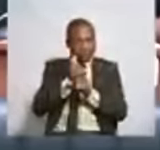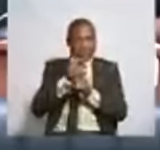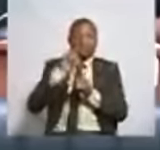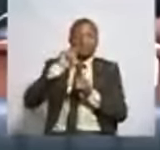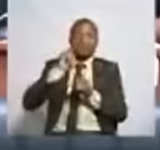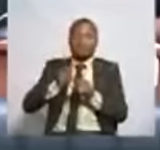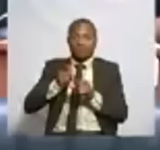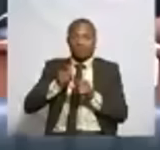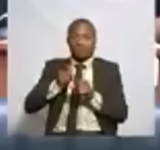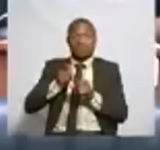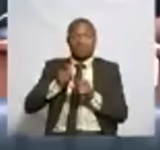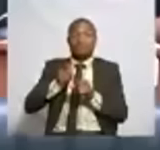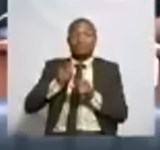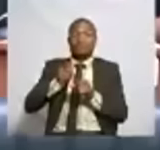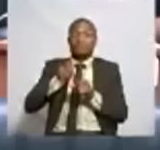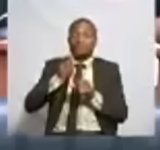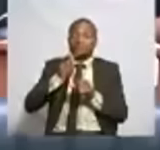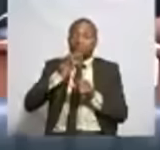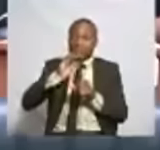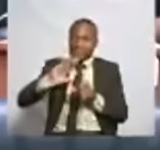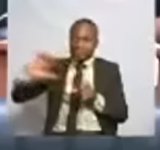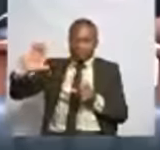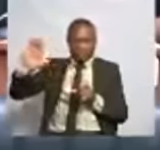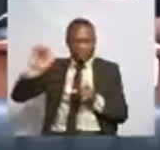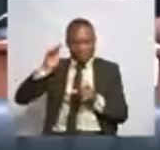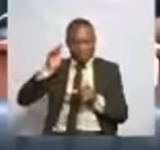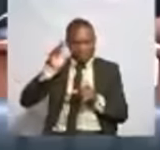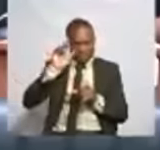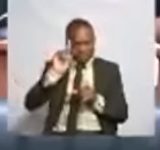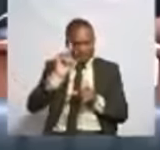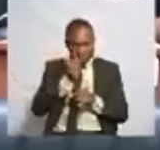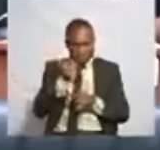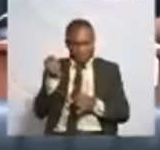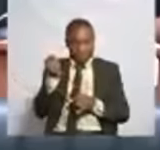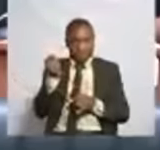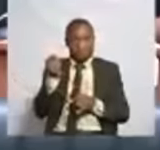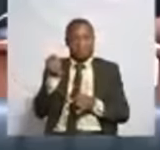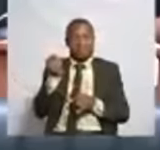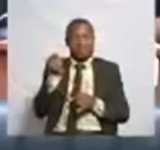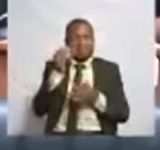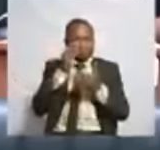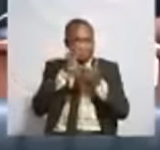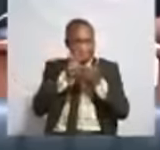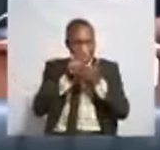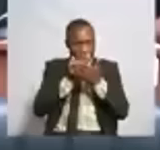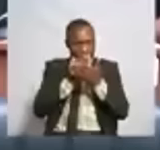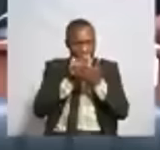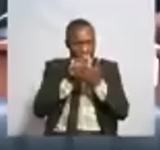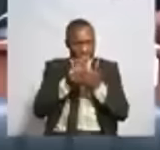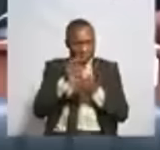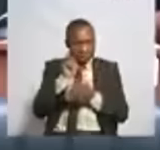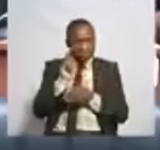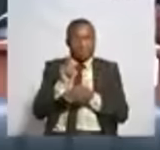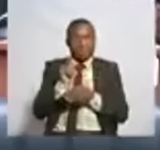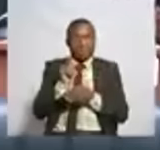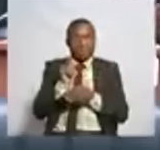we must learn to be fair with one another and stop adventure by